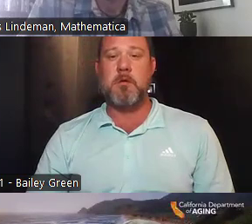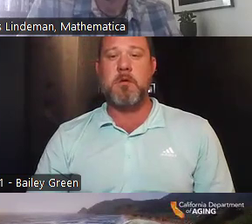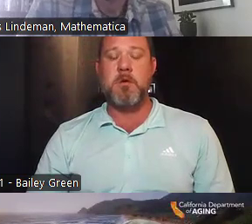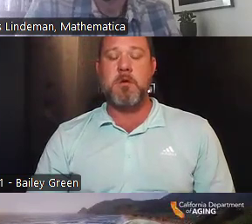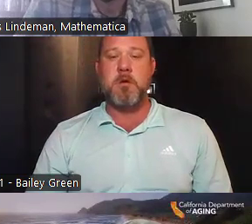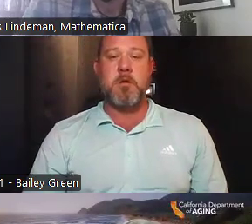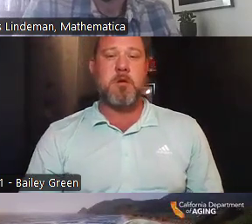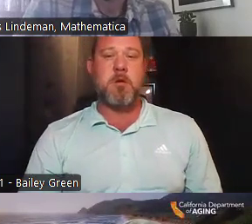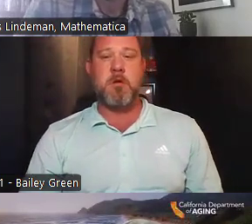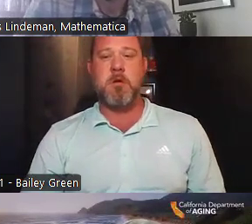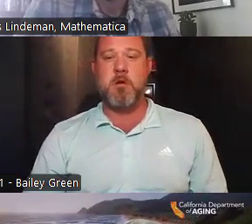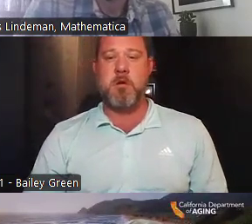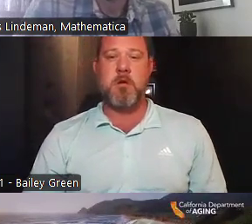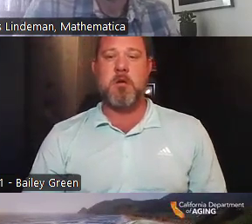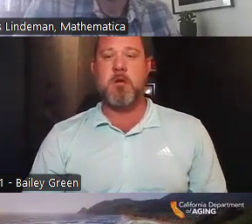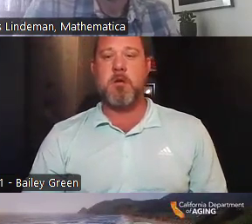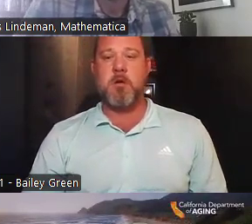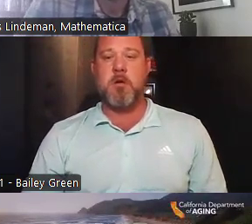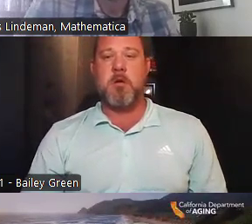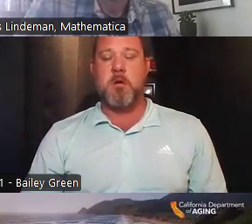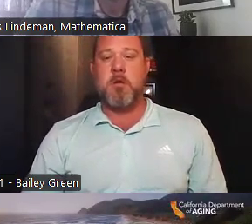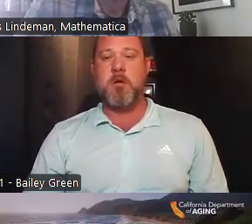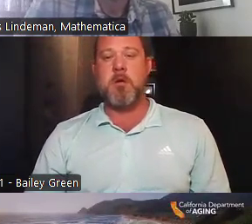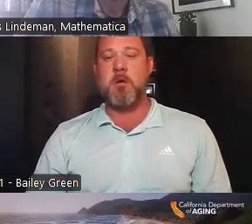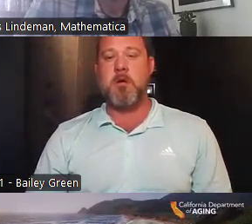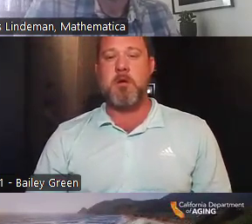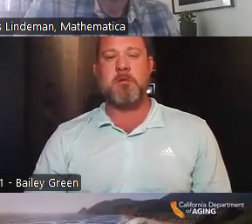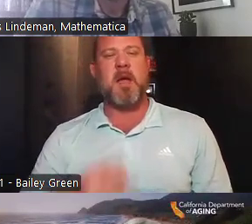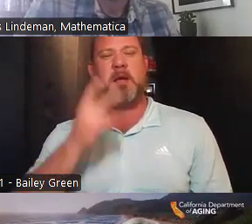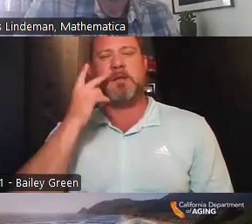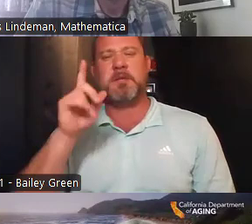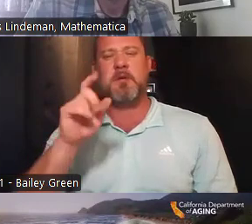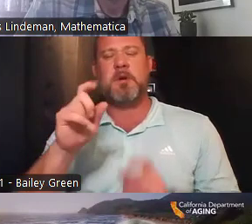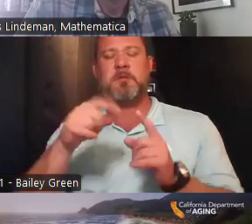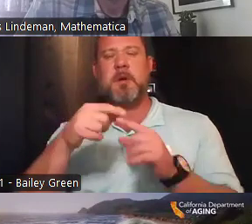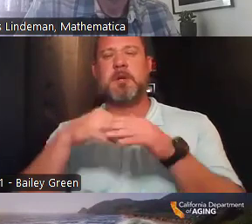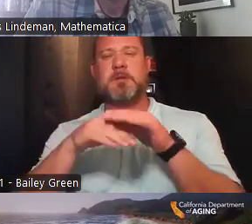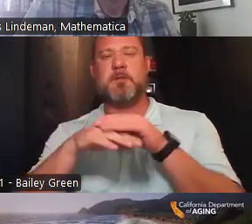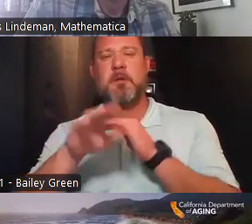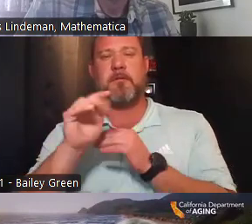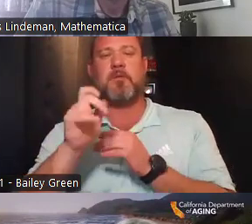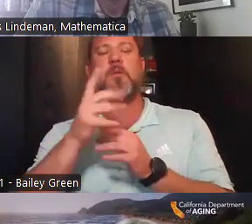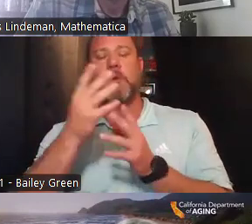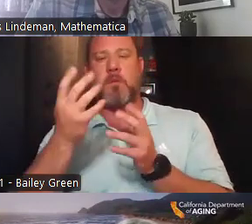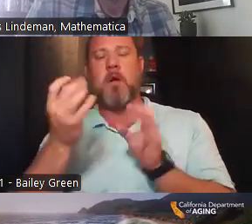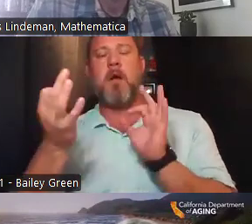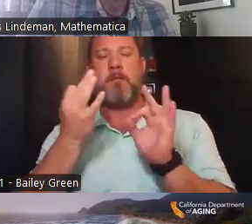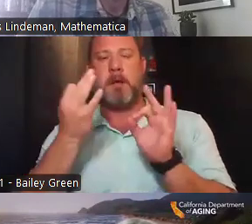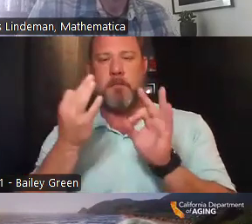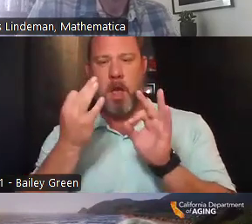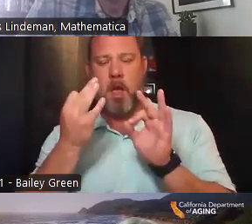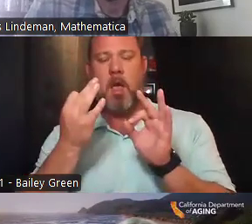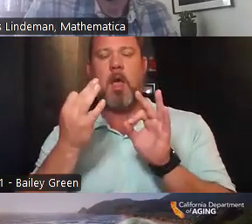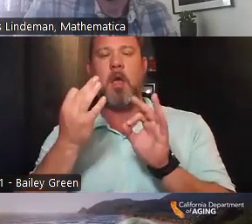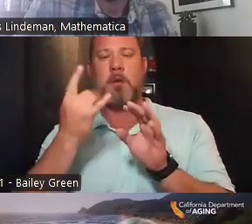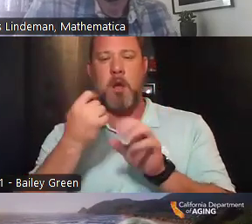Excellent. And we'll take that question back. I see a question about accessibility of the tool. We do want your feedback. That's why